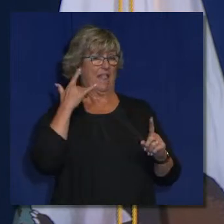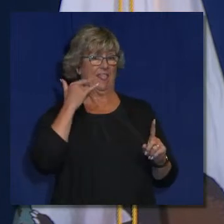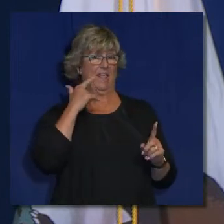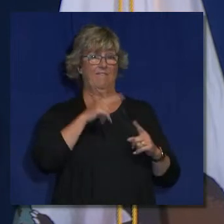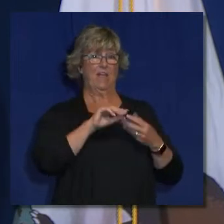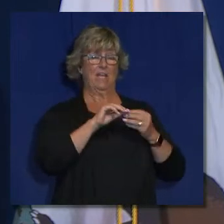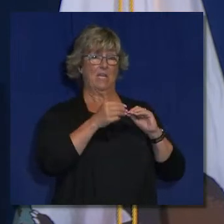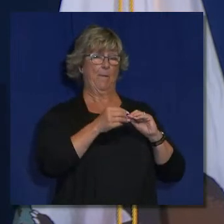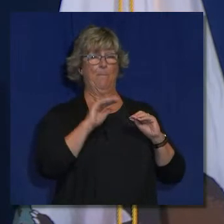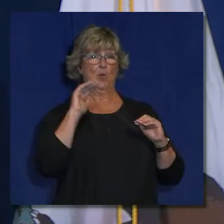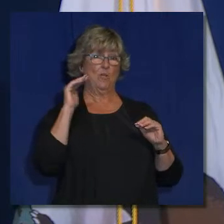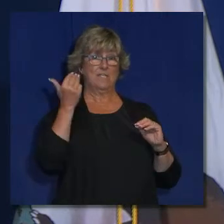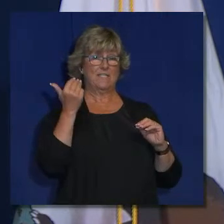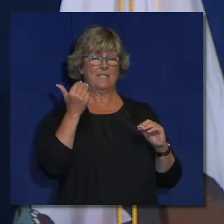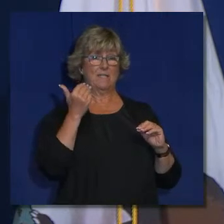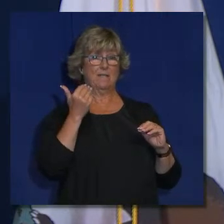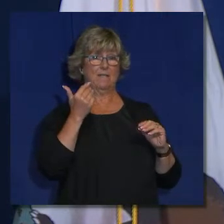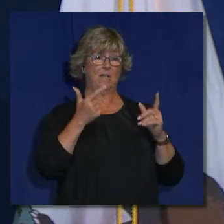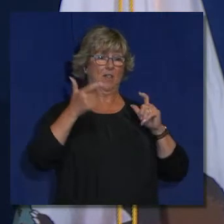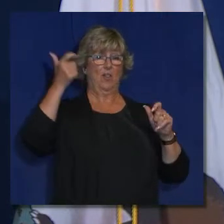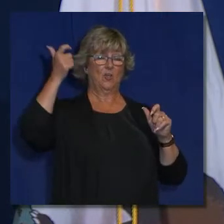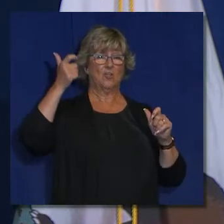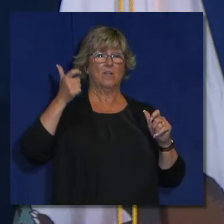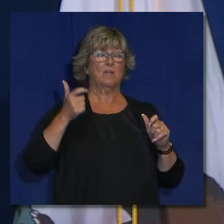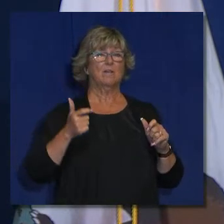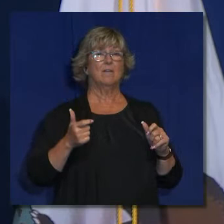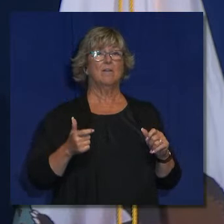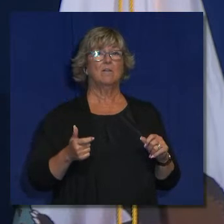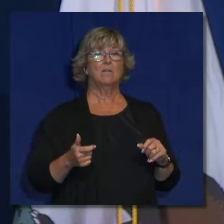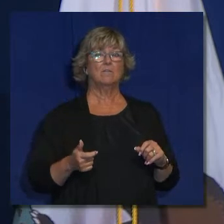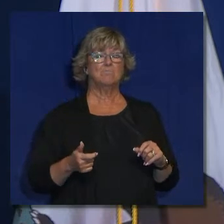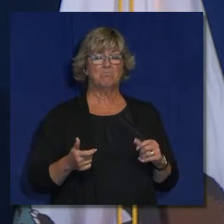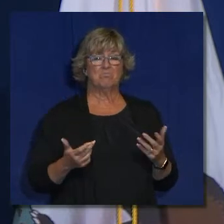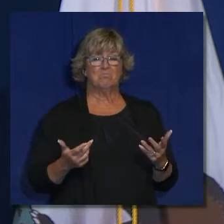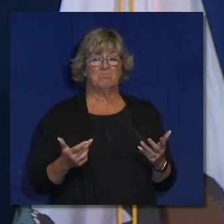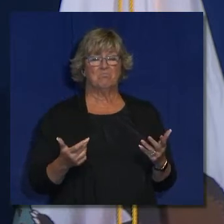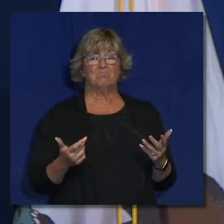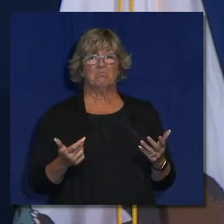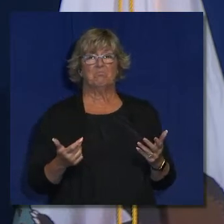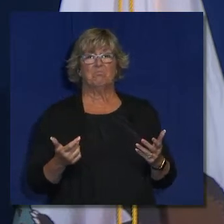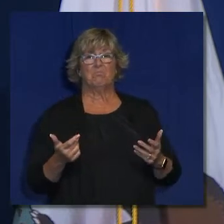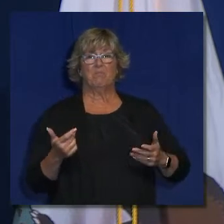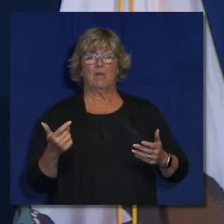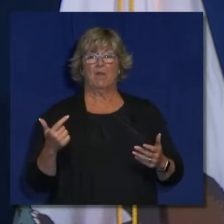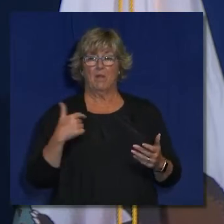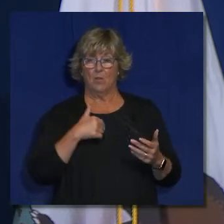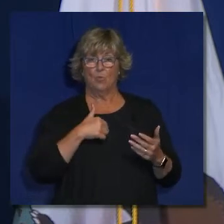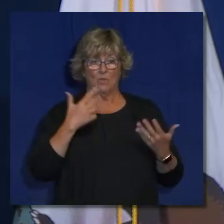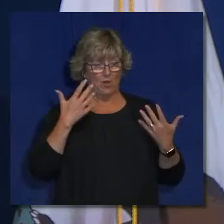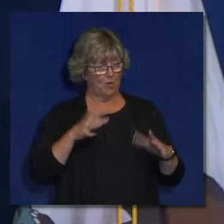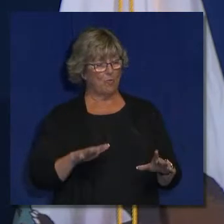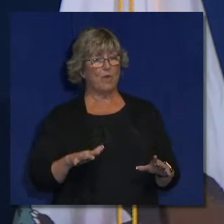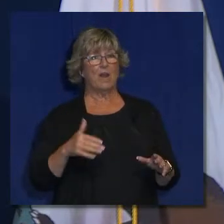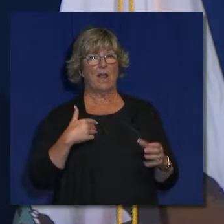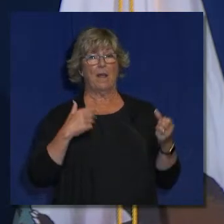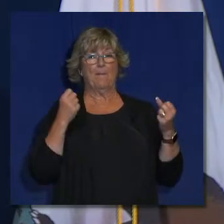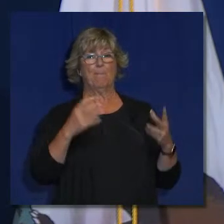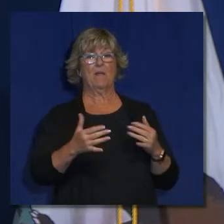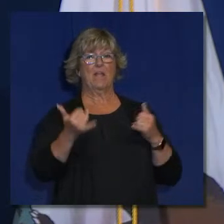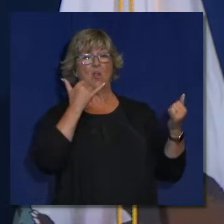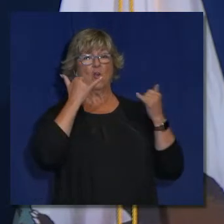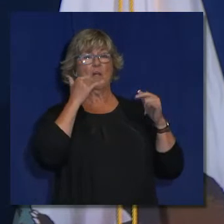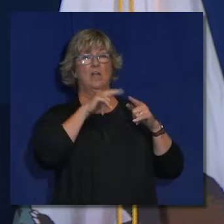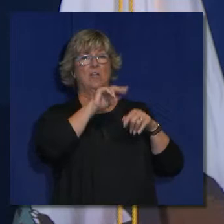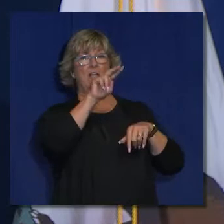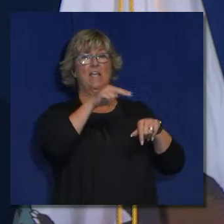California's numbers seem that much larger. But no, we collectively, I know we've had a lot of calls to the National